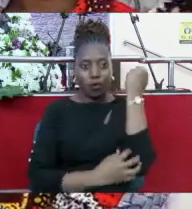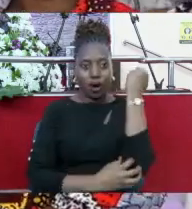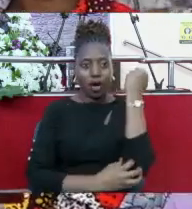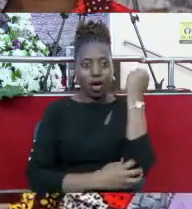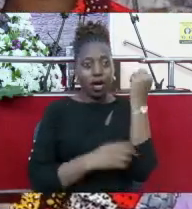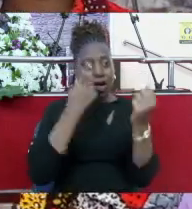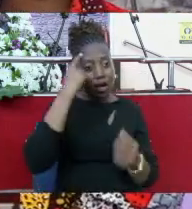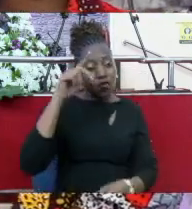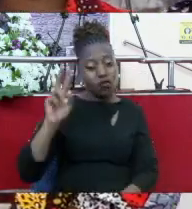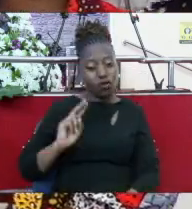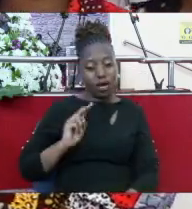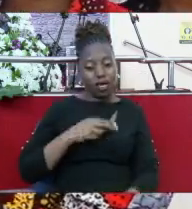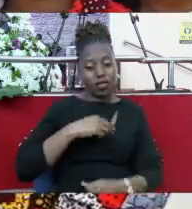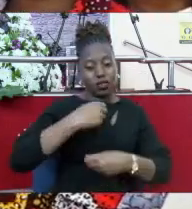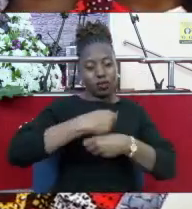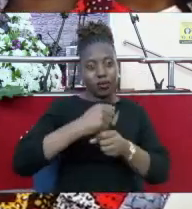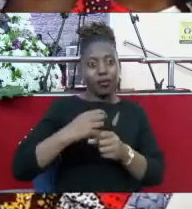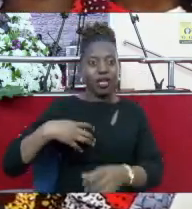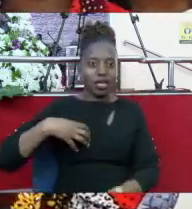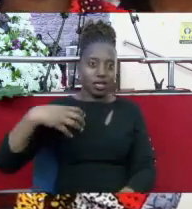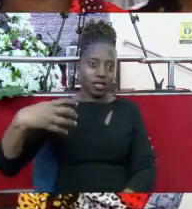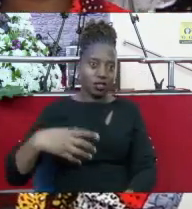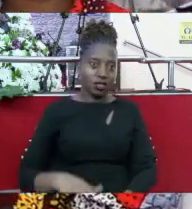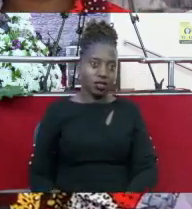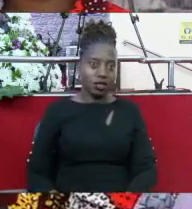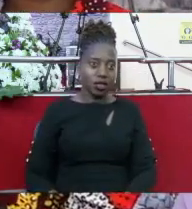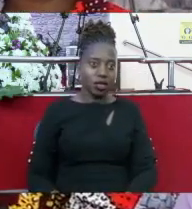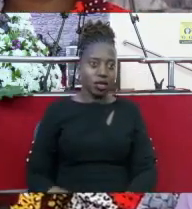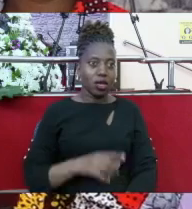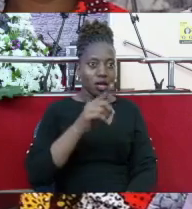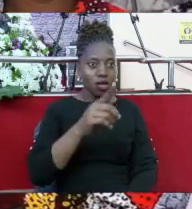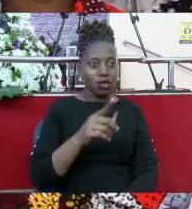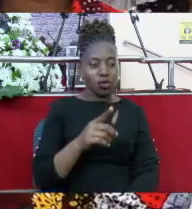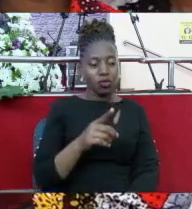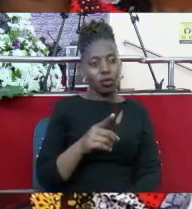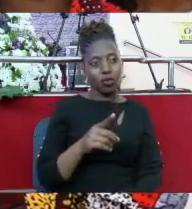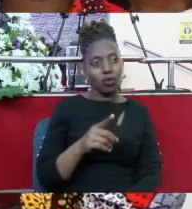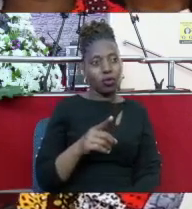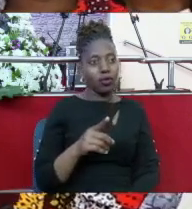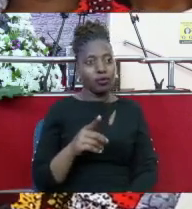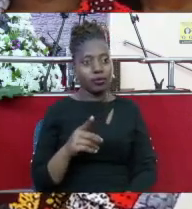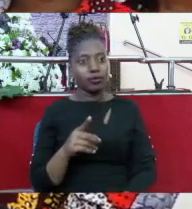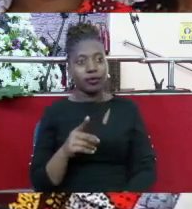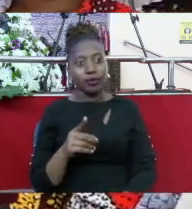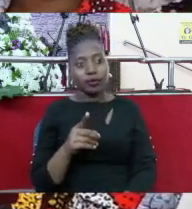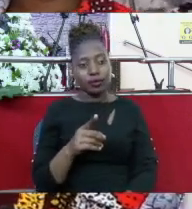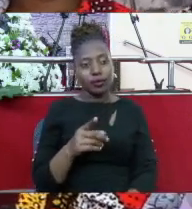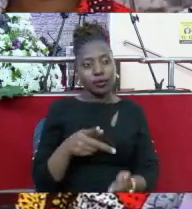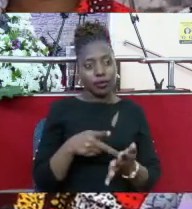You don't pay for, you don't earn anything from God.